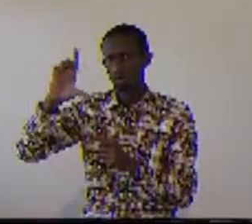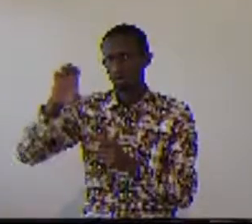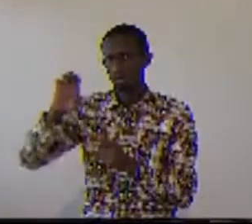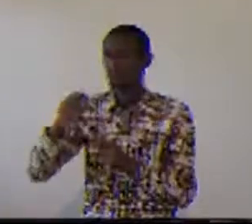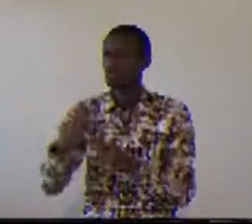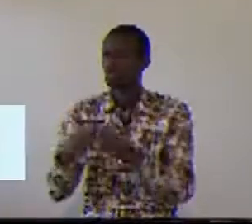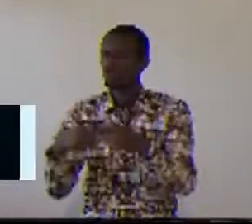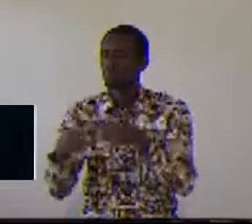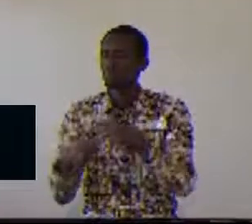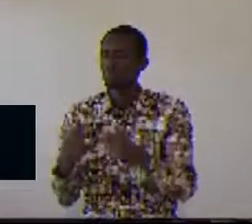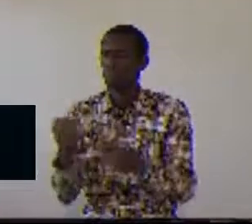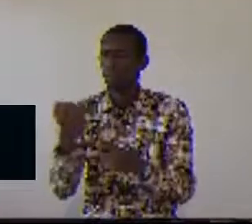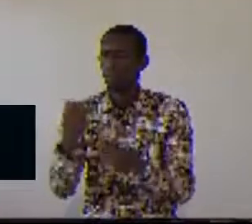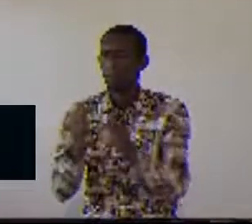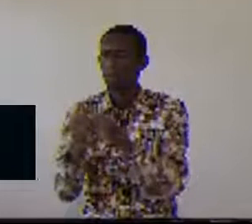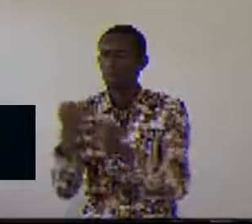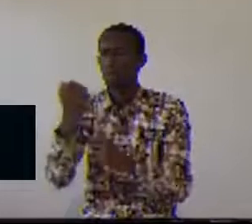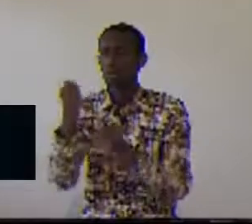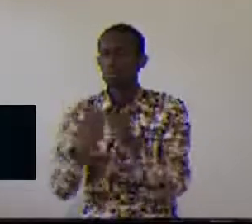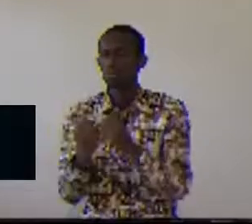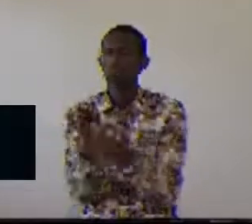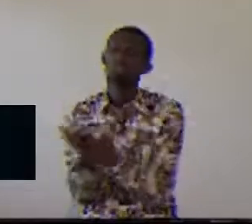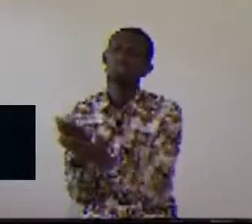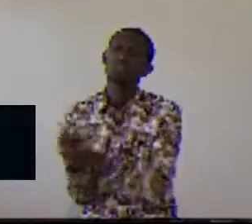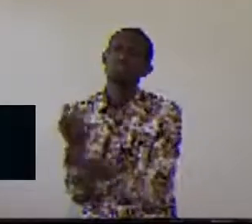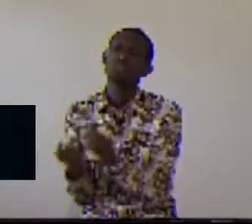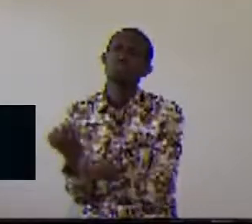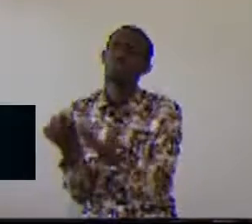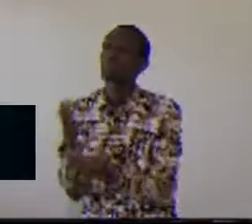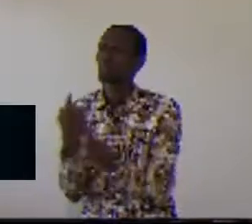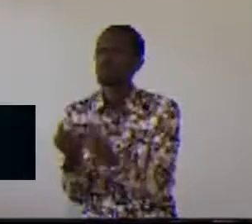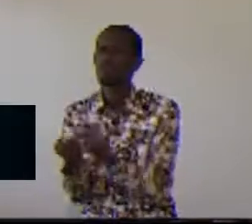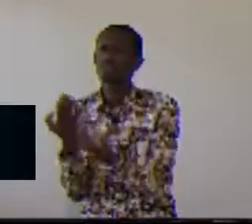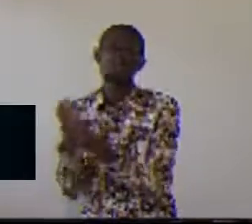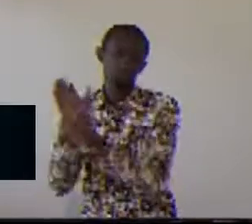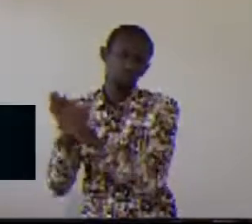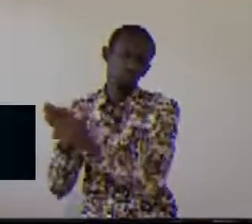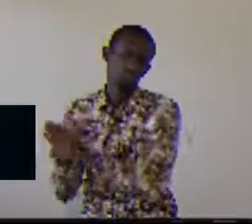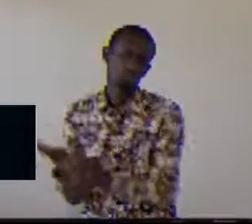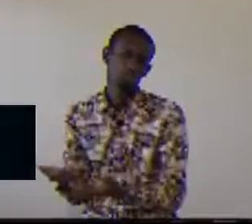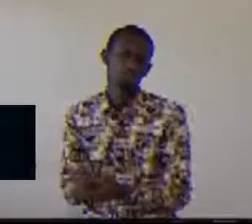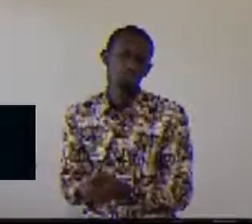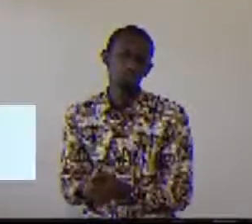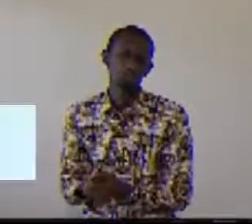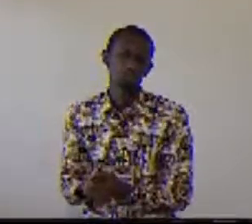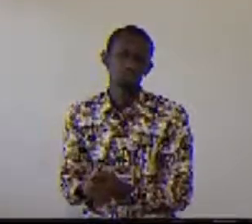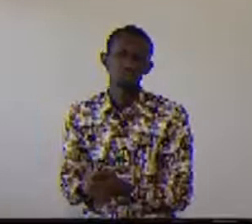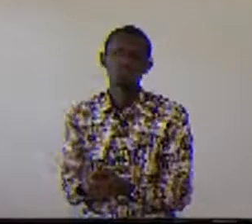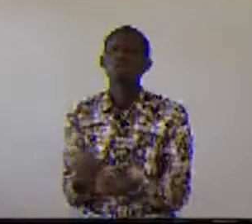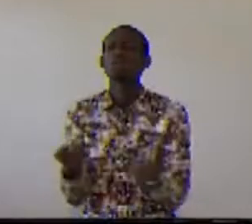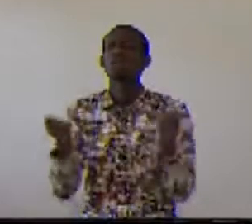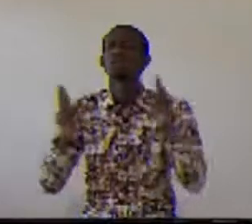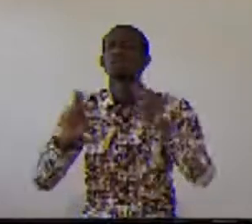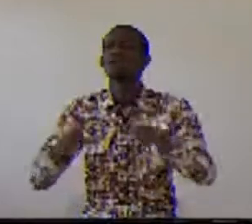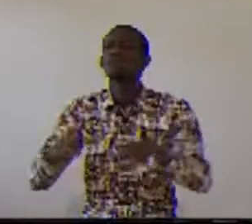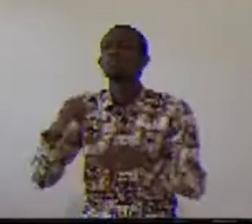require a lot of energy to melt or boil the substances. What happens when we move down in